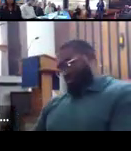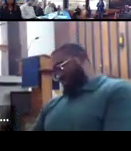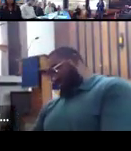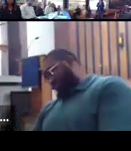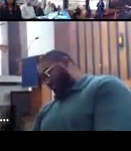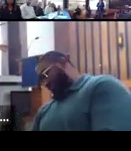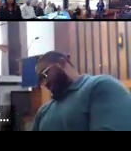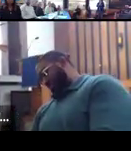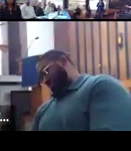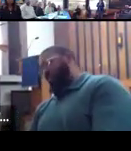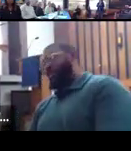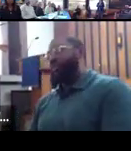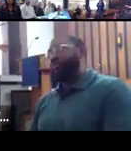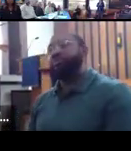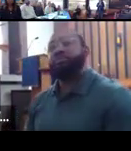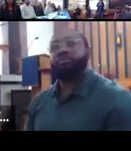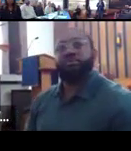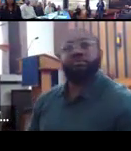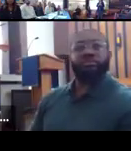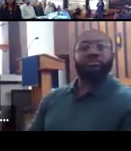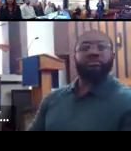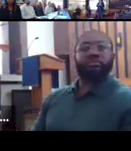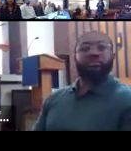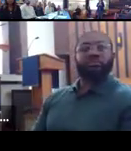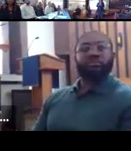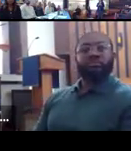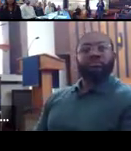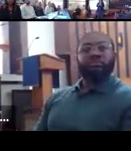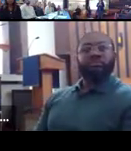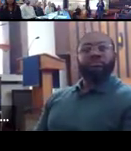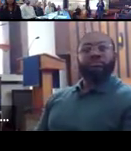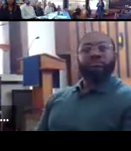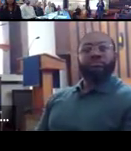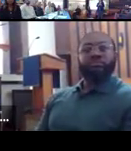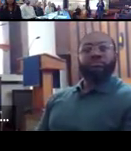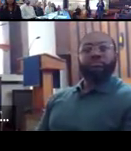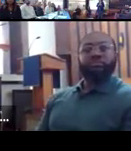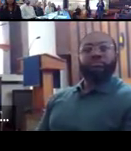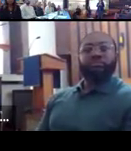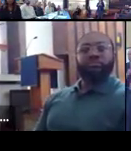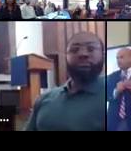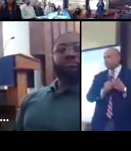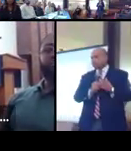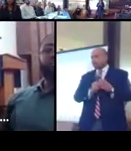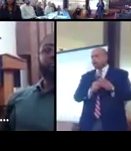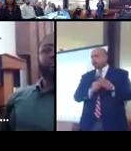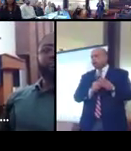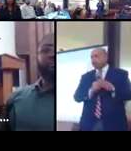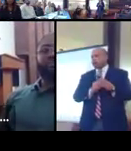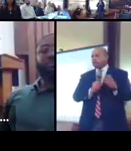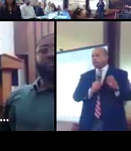there. So currently, how we've been, just a little bit of a